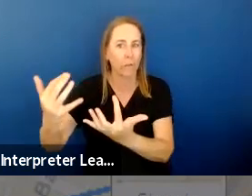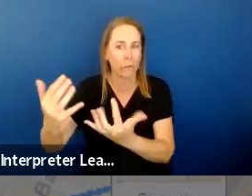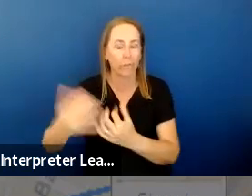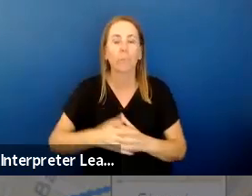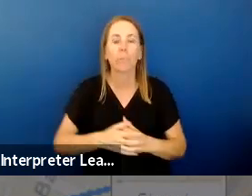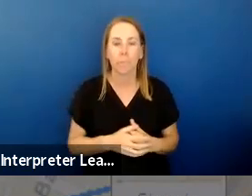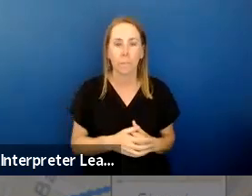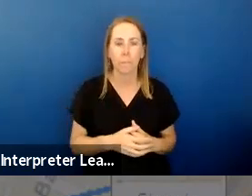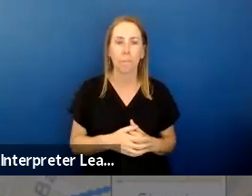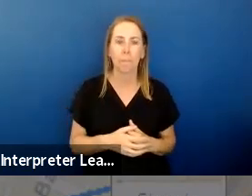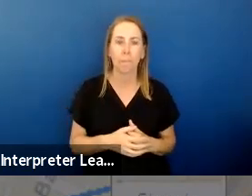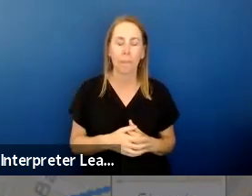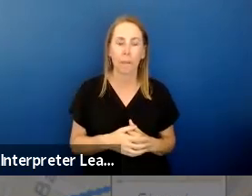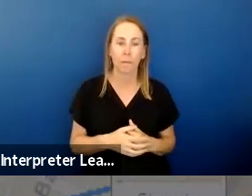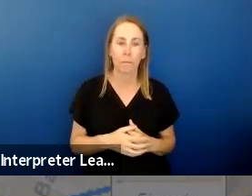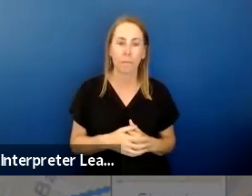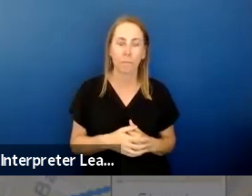slide, please.